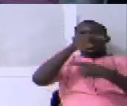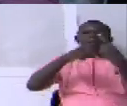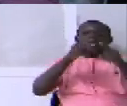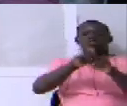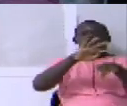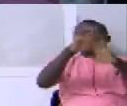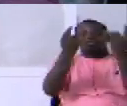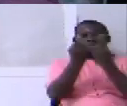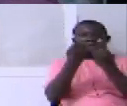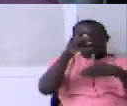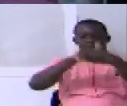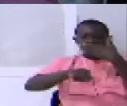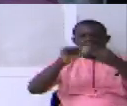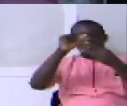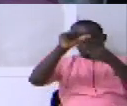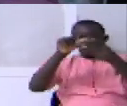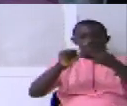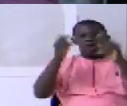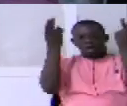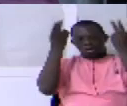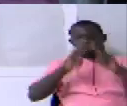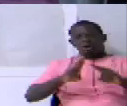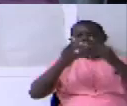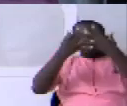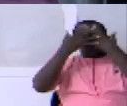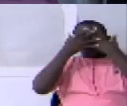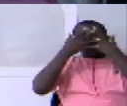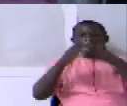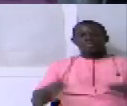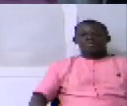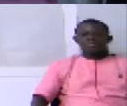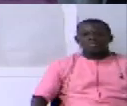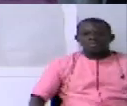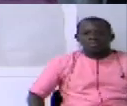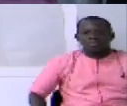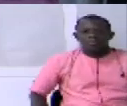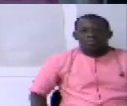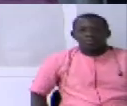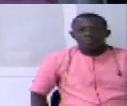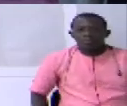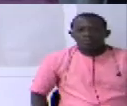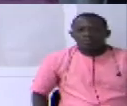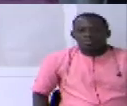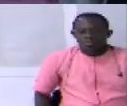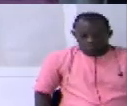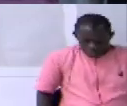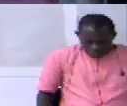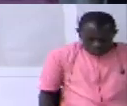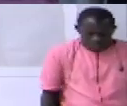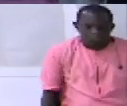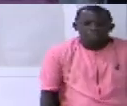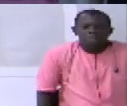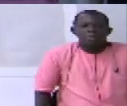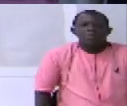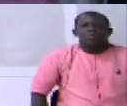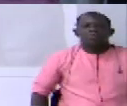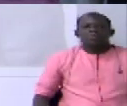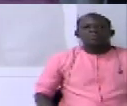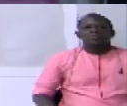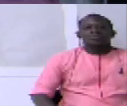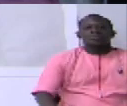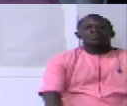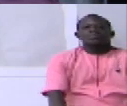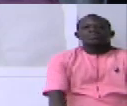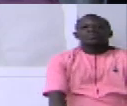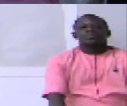the Prison Act. Beto malo mene ya sabu bari yenyi mwe council la janne ko fo mu kuleti me ya